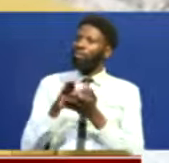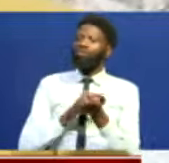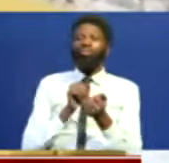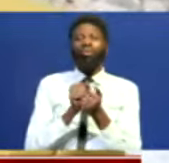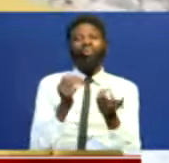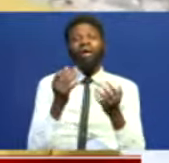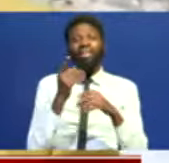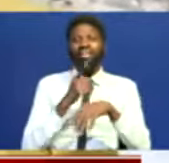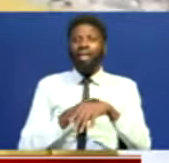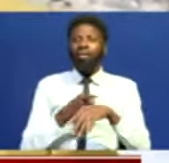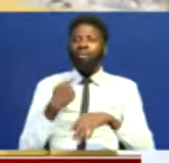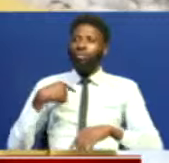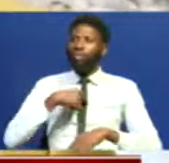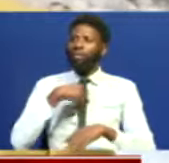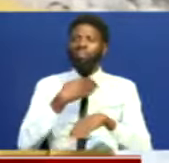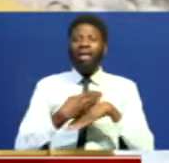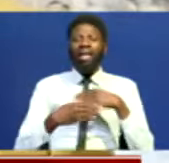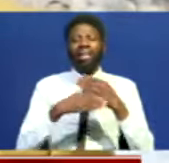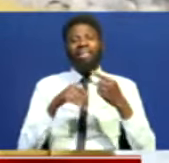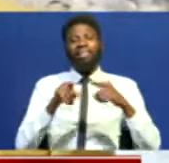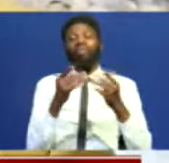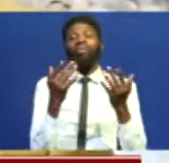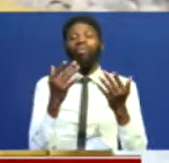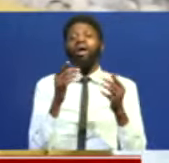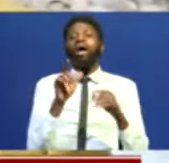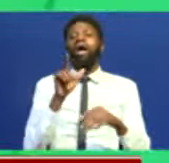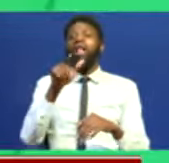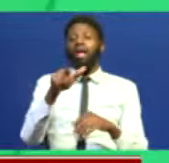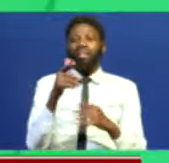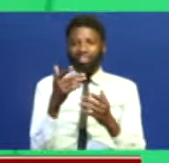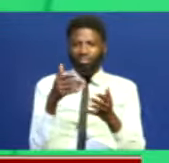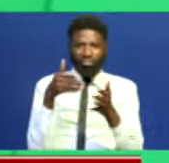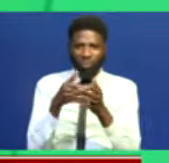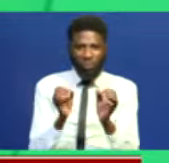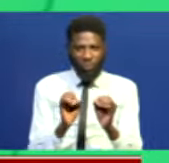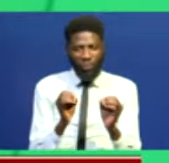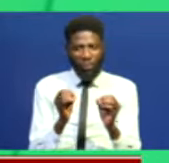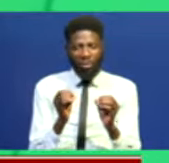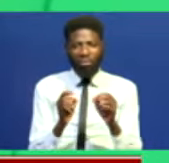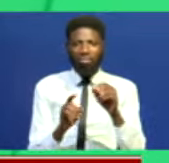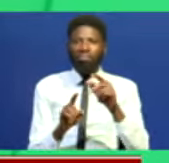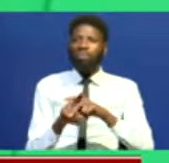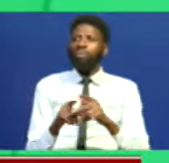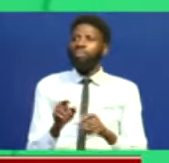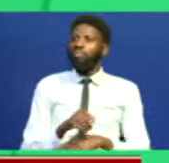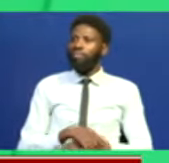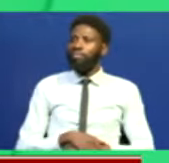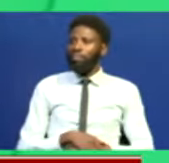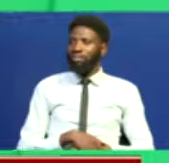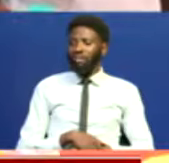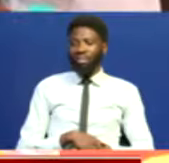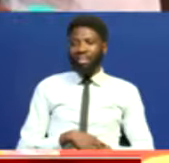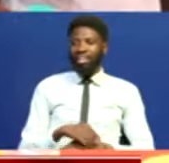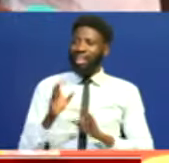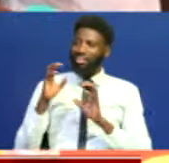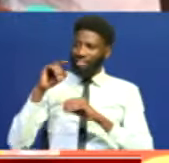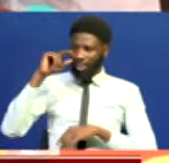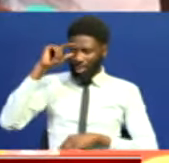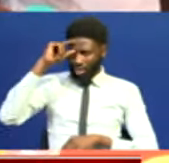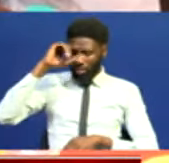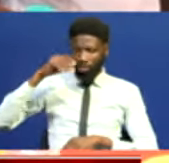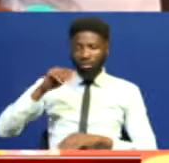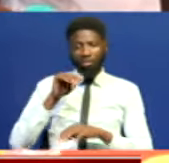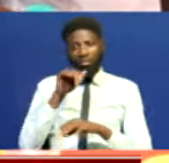wakati tulikuwa na jenga. Ndio waje wasimamise kujenga. Elsewhere, Kilifi County government has called for concerted efforts